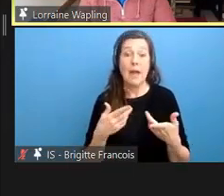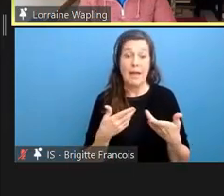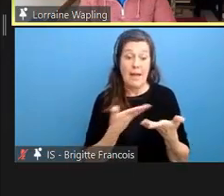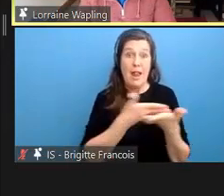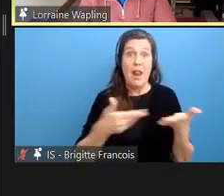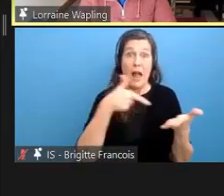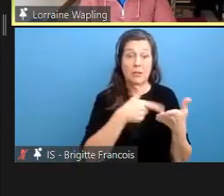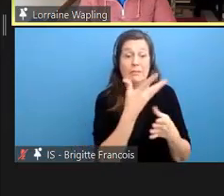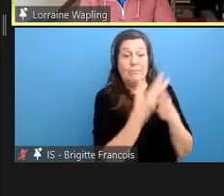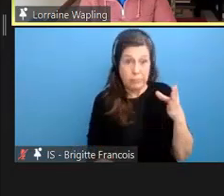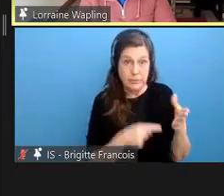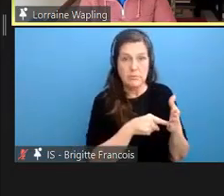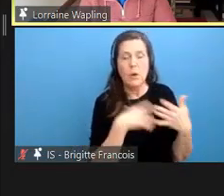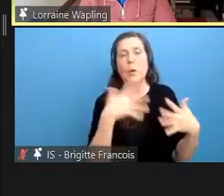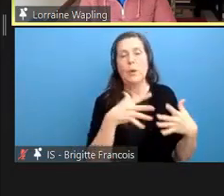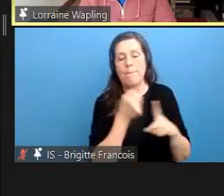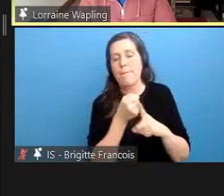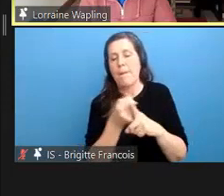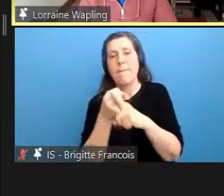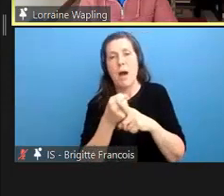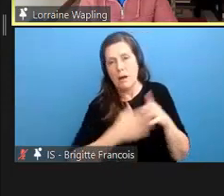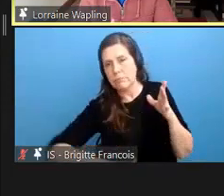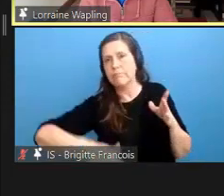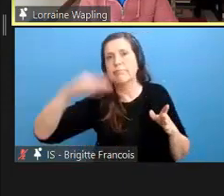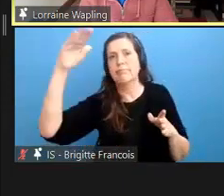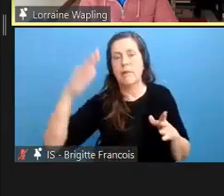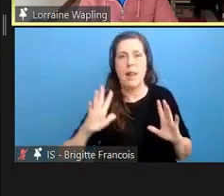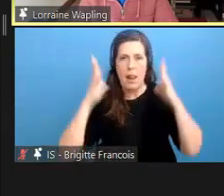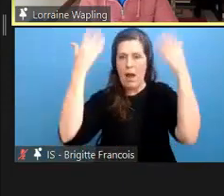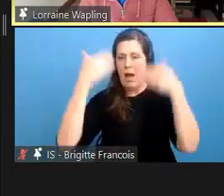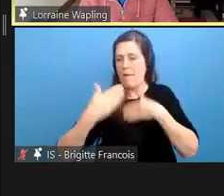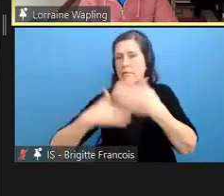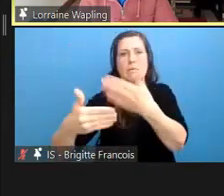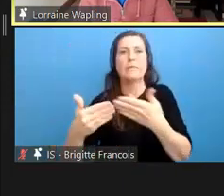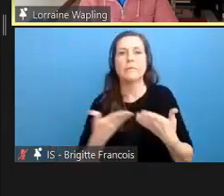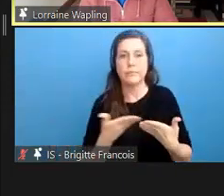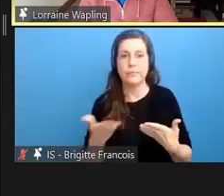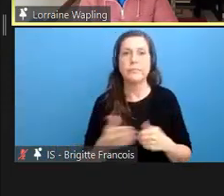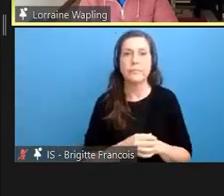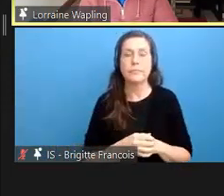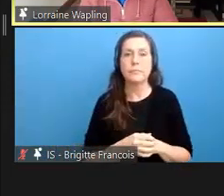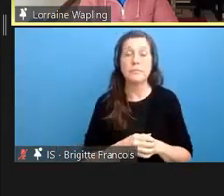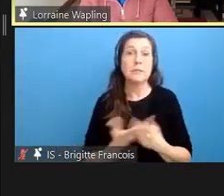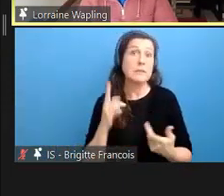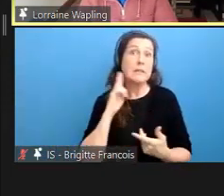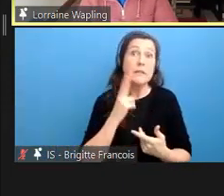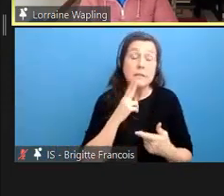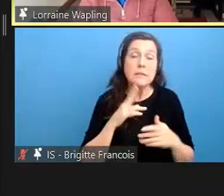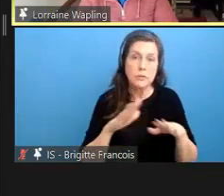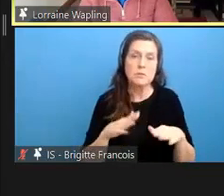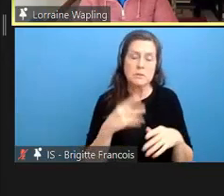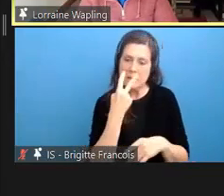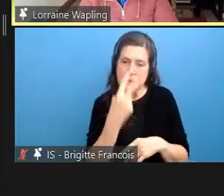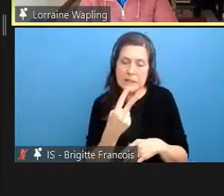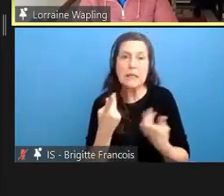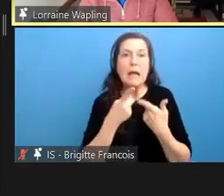has lifelong implications. We do know from data that is available that deaf children routinely seem to underperform